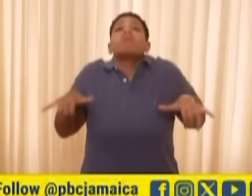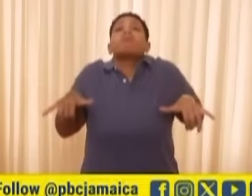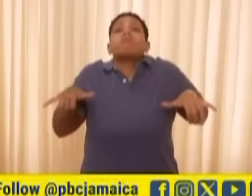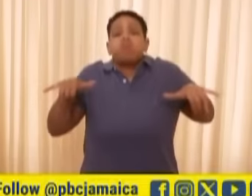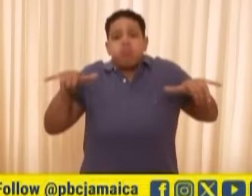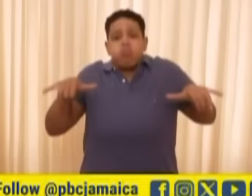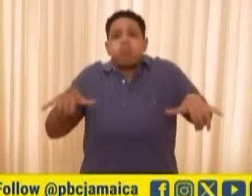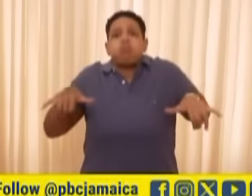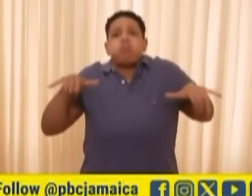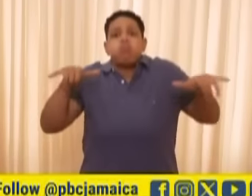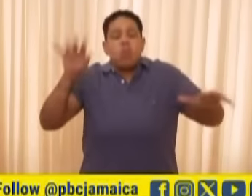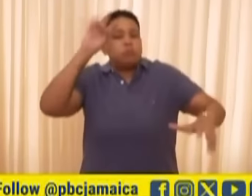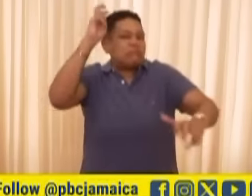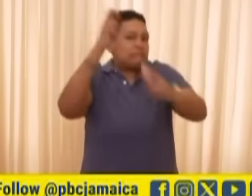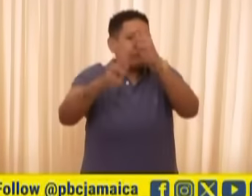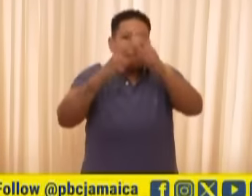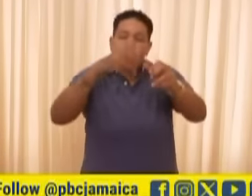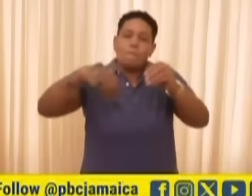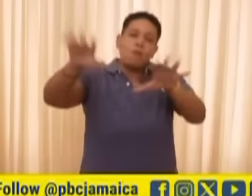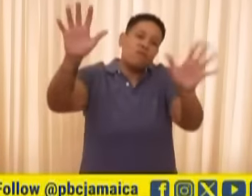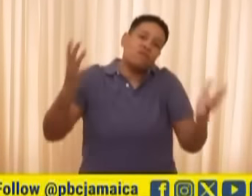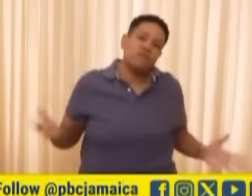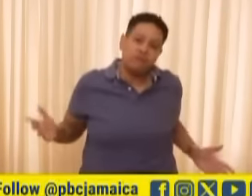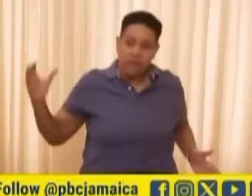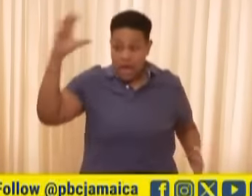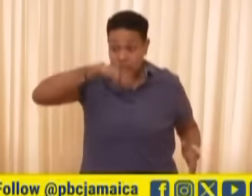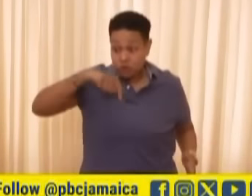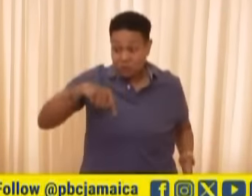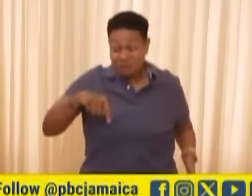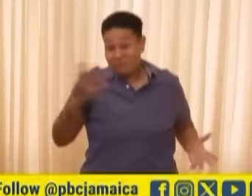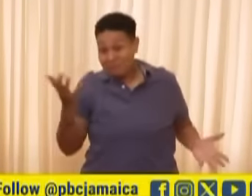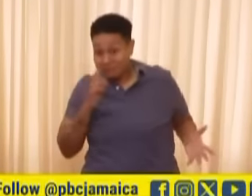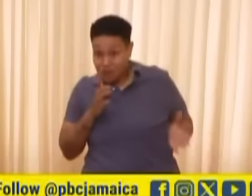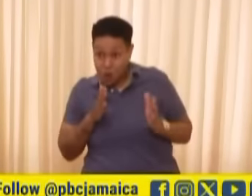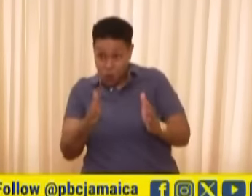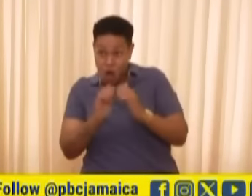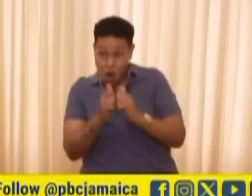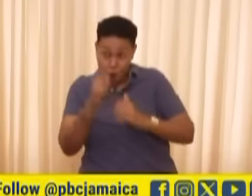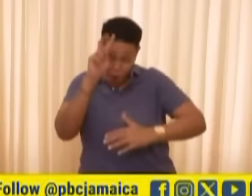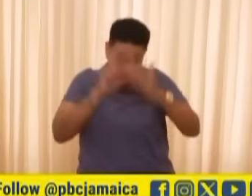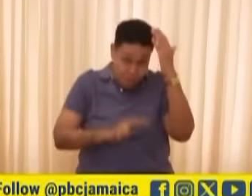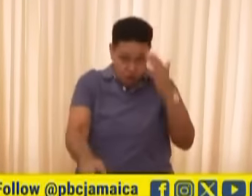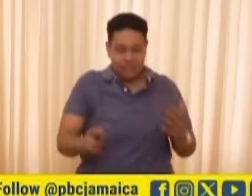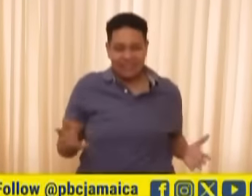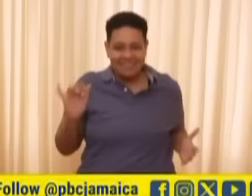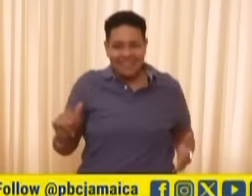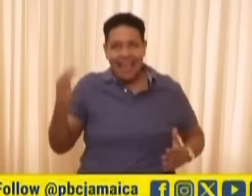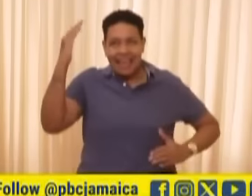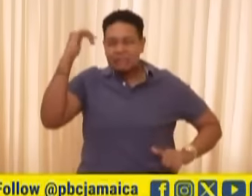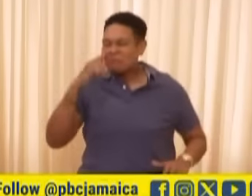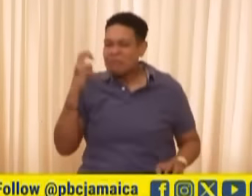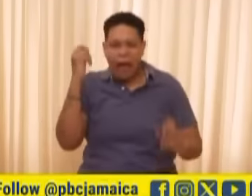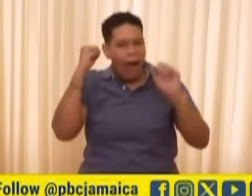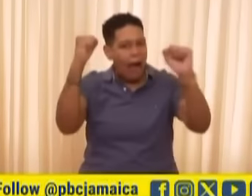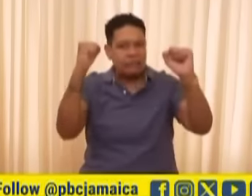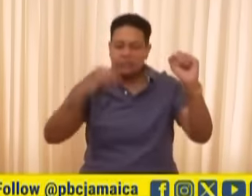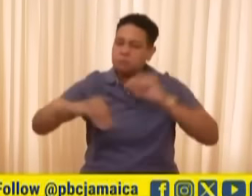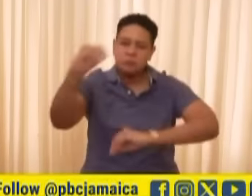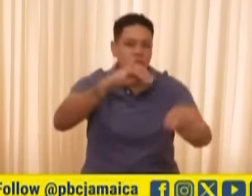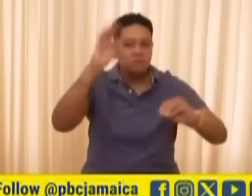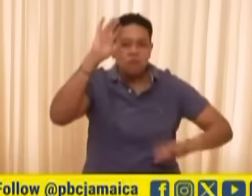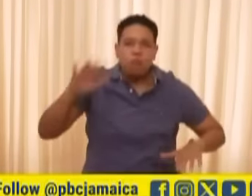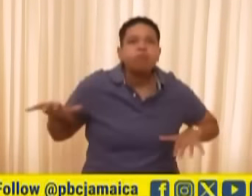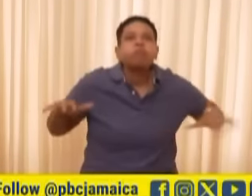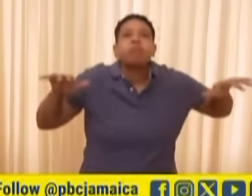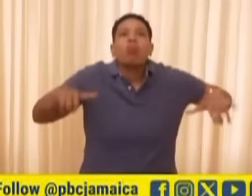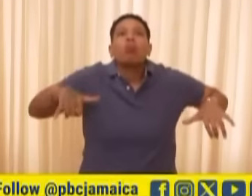very difficult to move around, assuming that all of this pans out the way that is being projected at this time. So it will